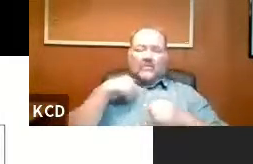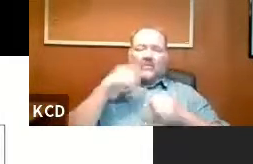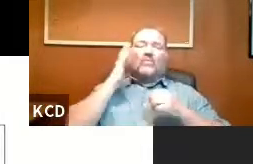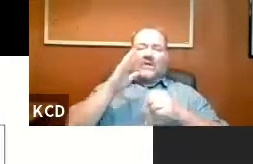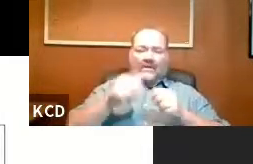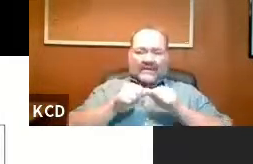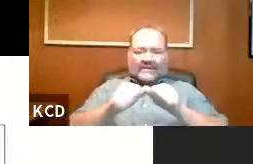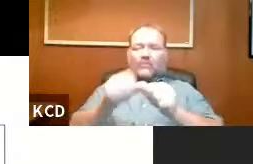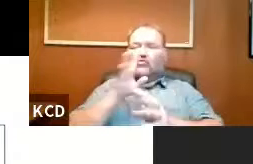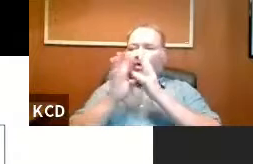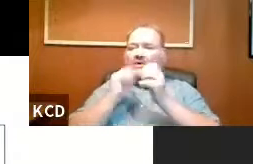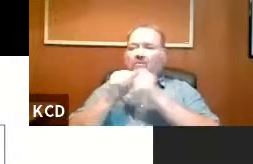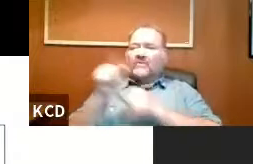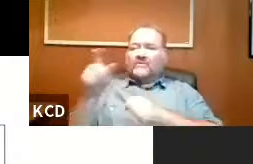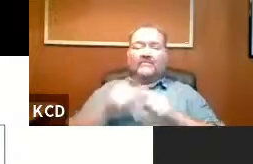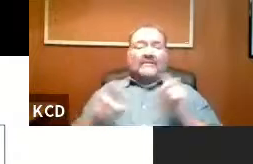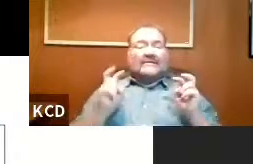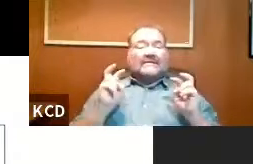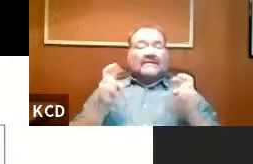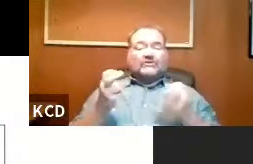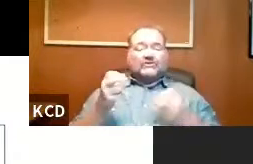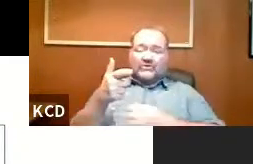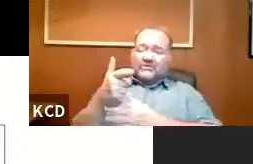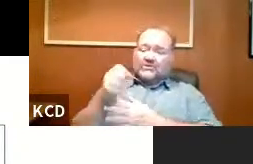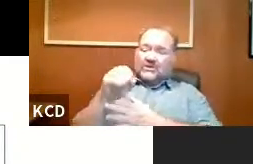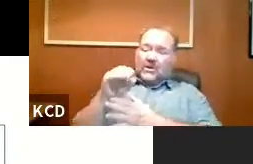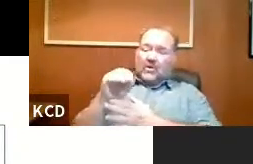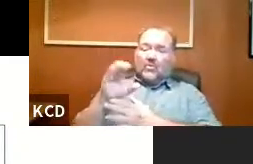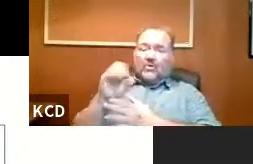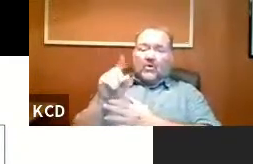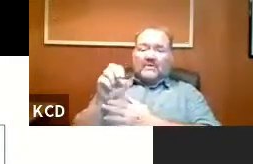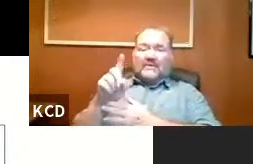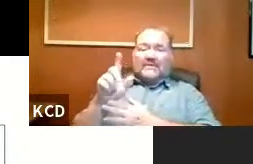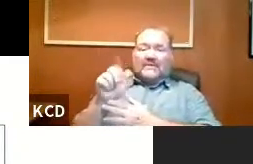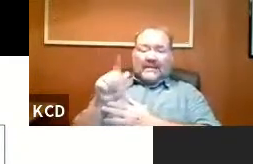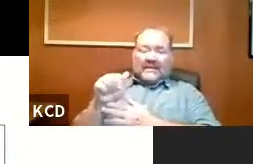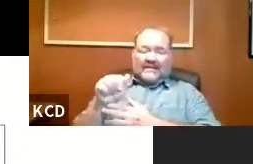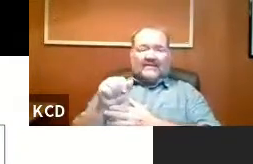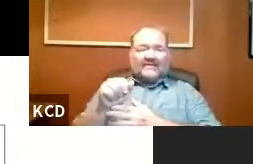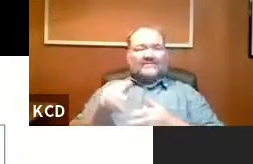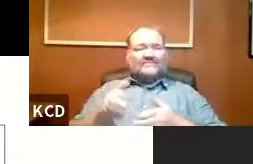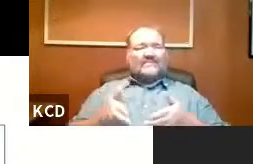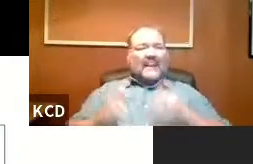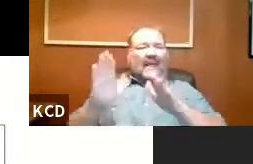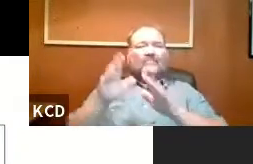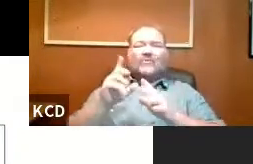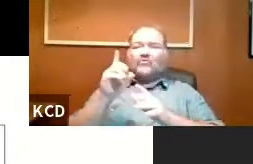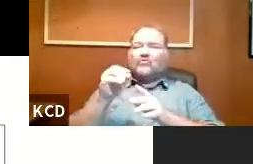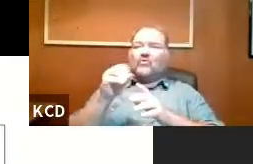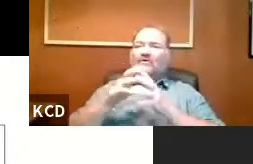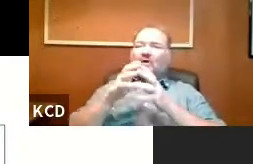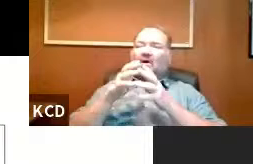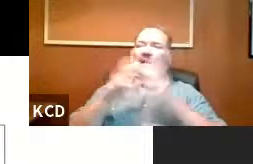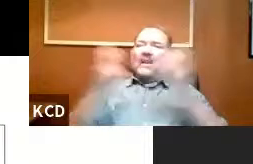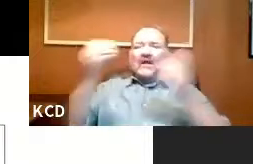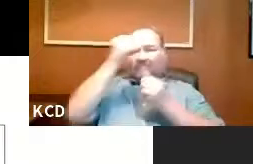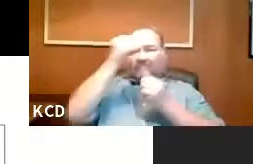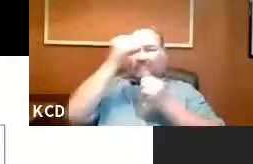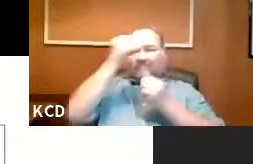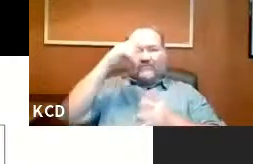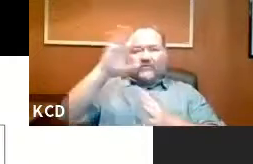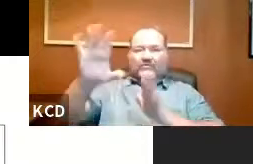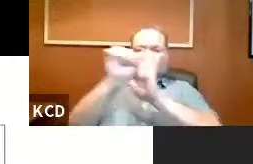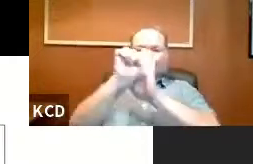with them. The issue is the geocoded data is allowing them to do a whole lot of different things for statewide pictures